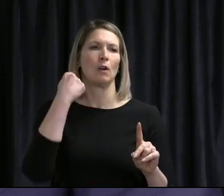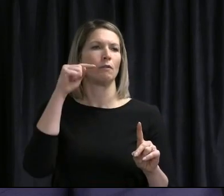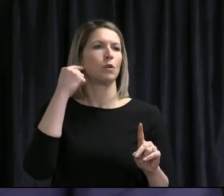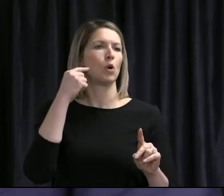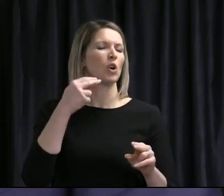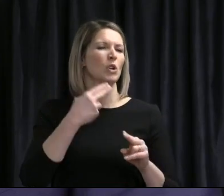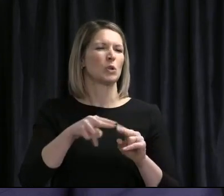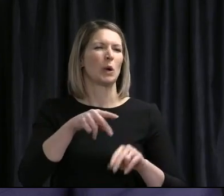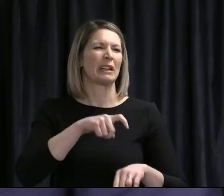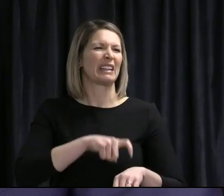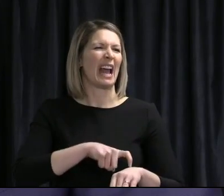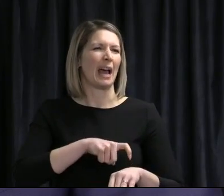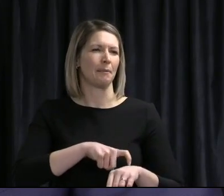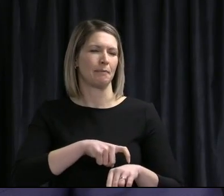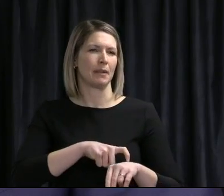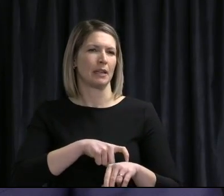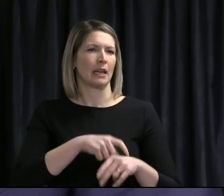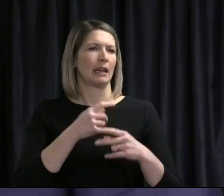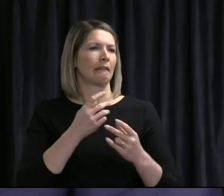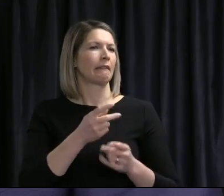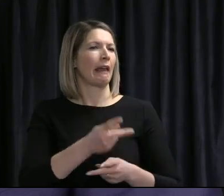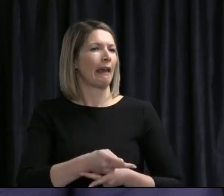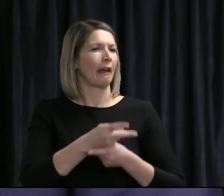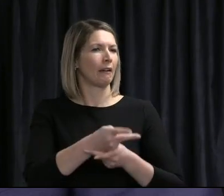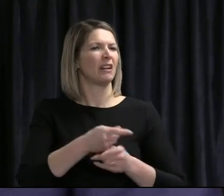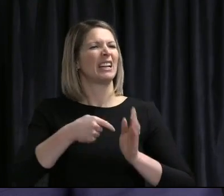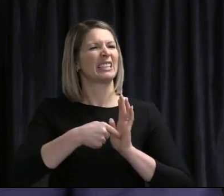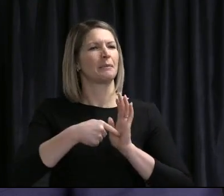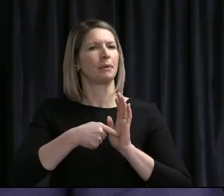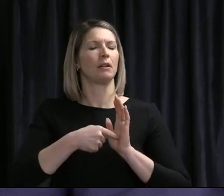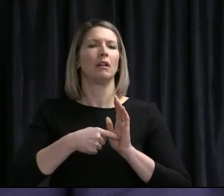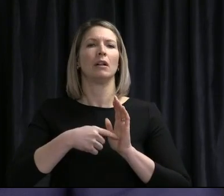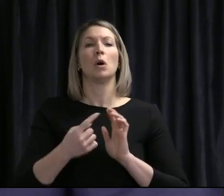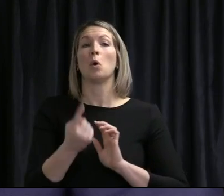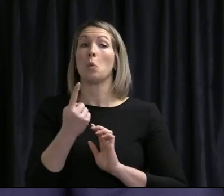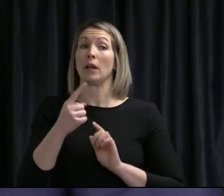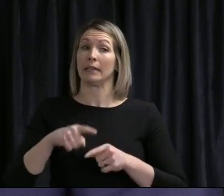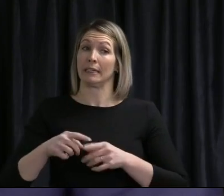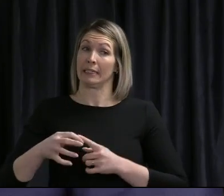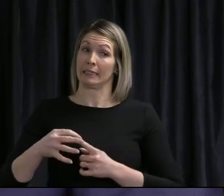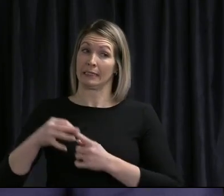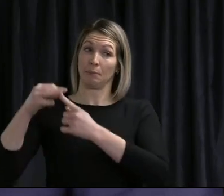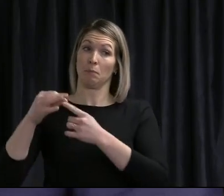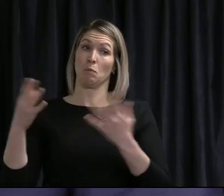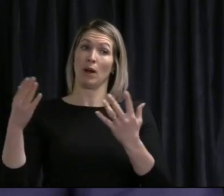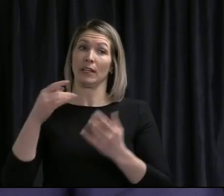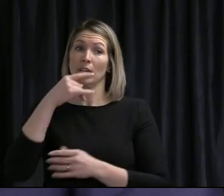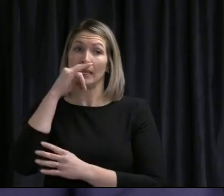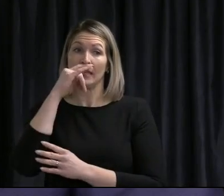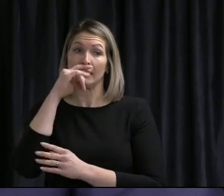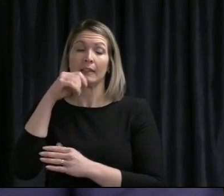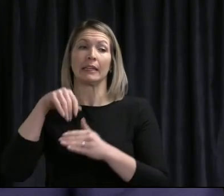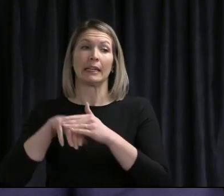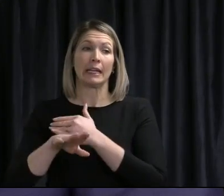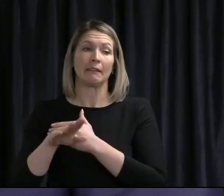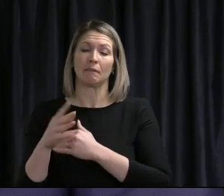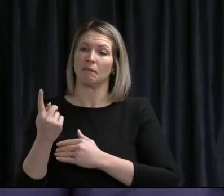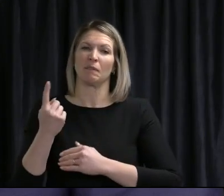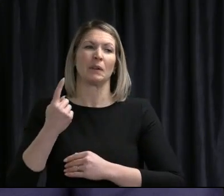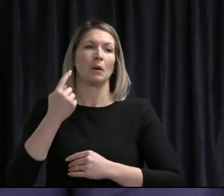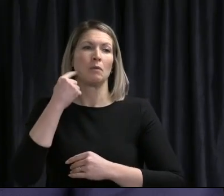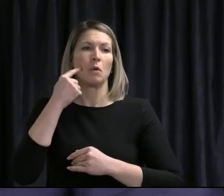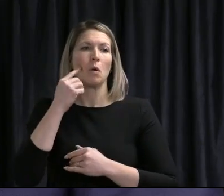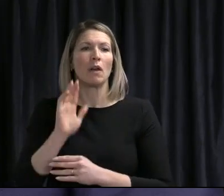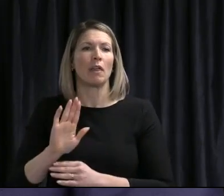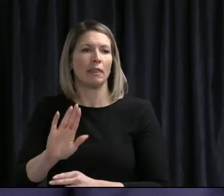exception of children who are inpatients, obstetrics and palliative care. Long-term care visiting is